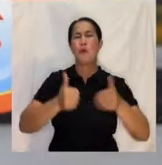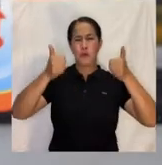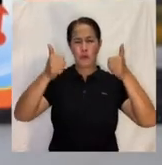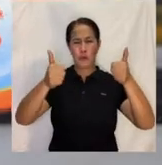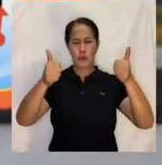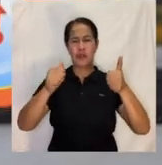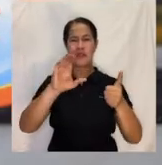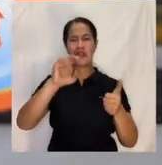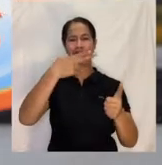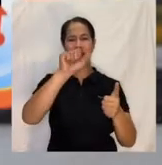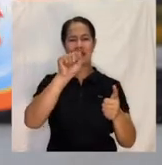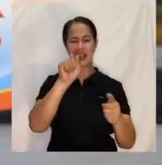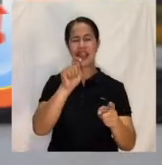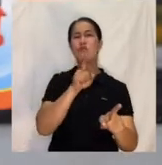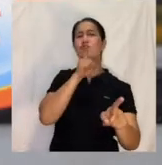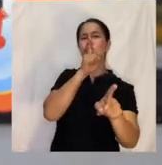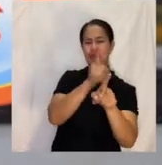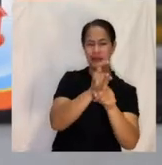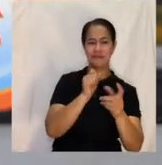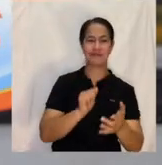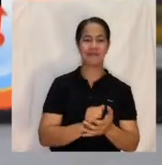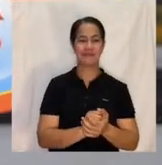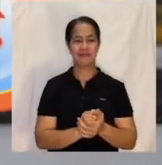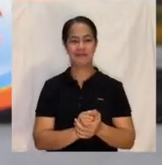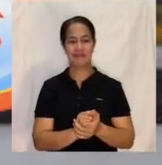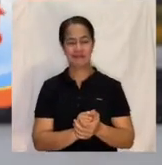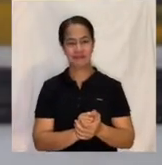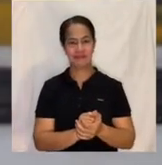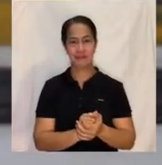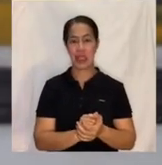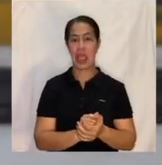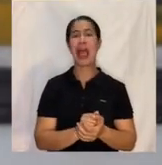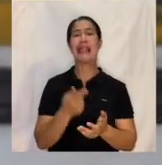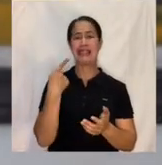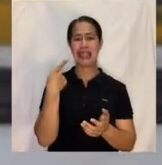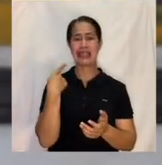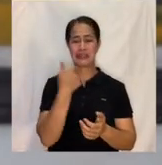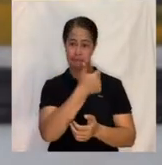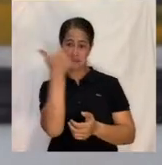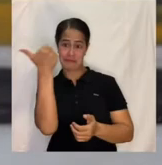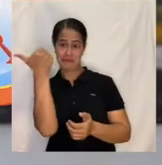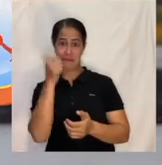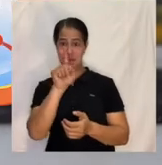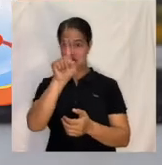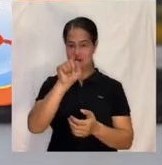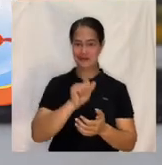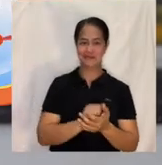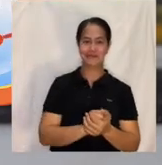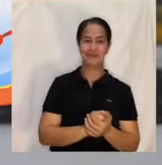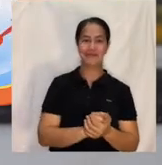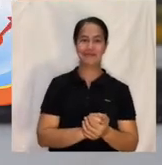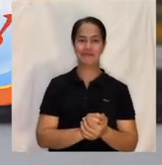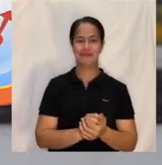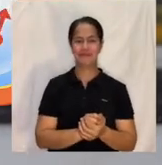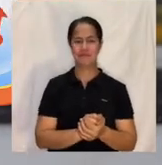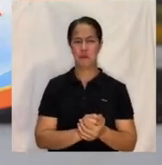Good job! Chest is correct! Let's have another one!